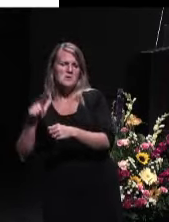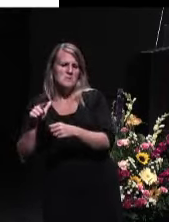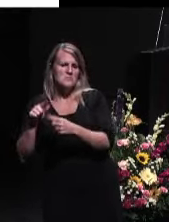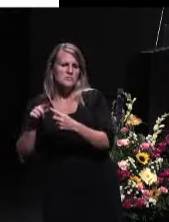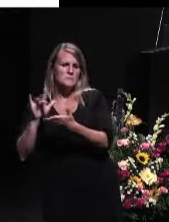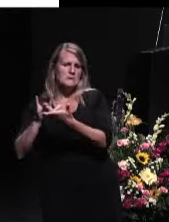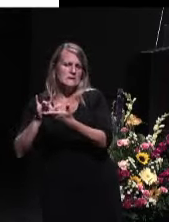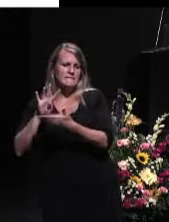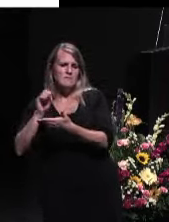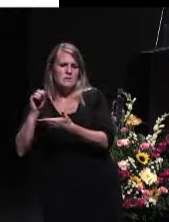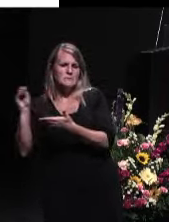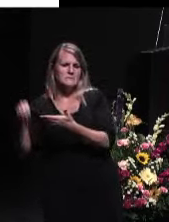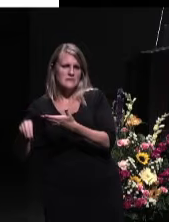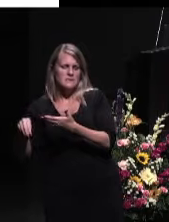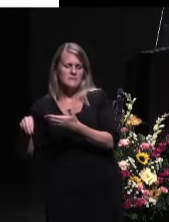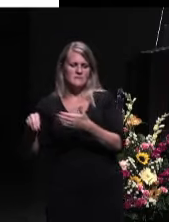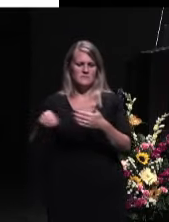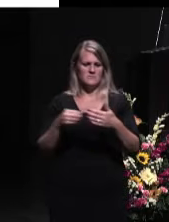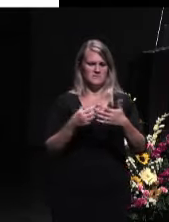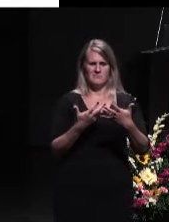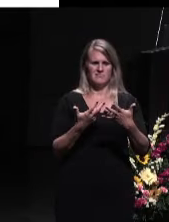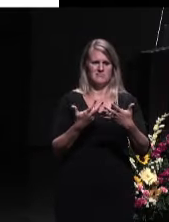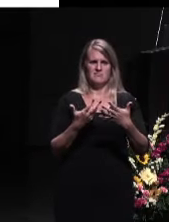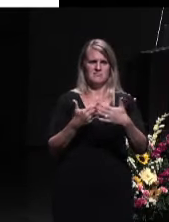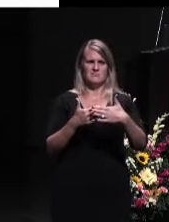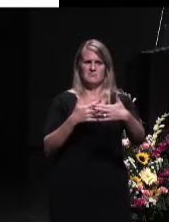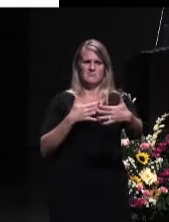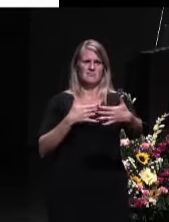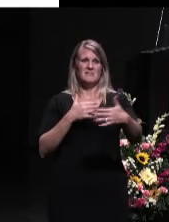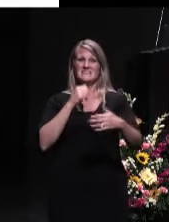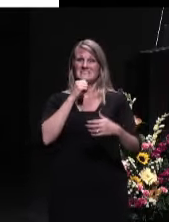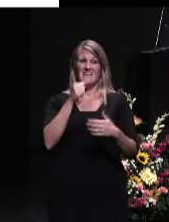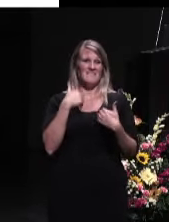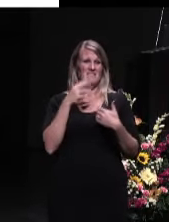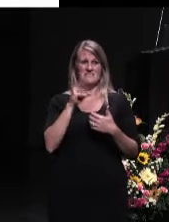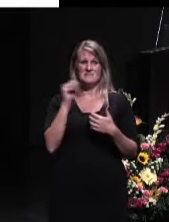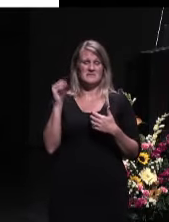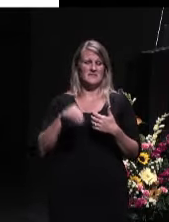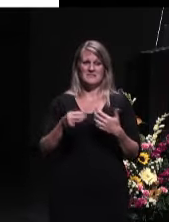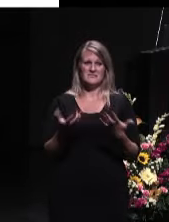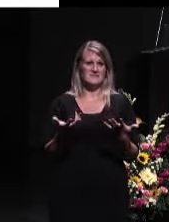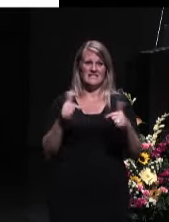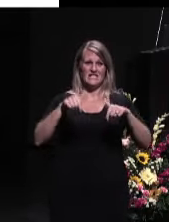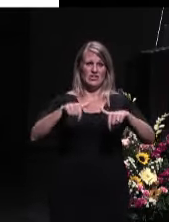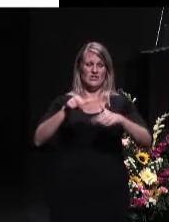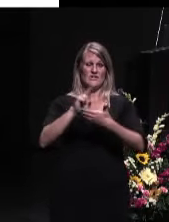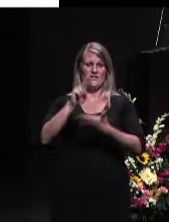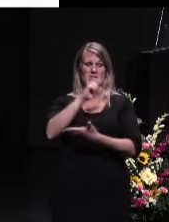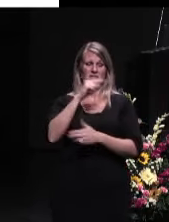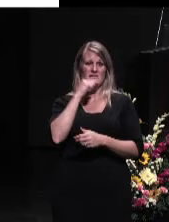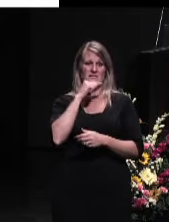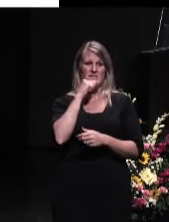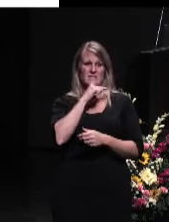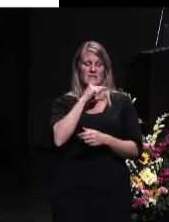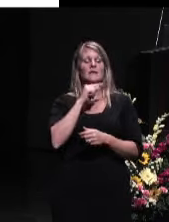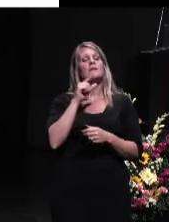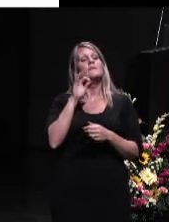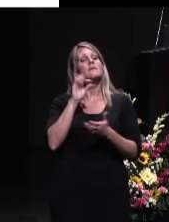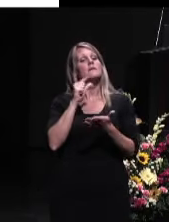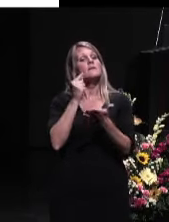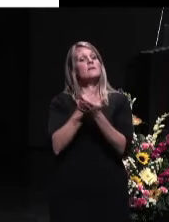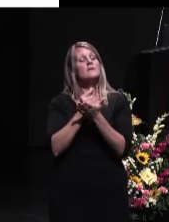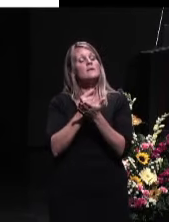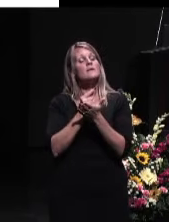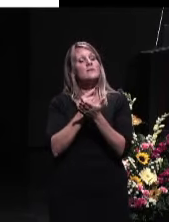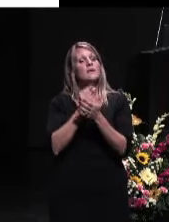the campus. We do not achieve those rates at UW-Milwaukee. So completion rates are a knock, if you will.